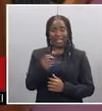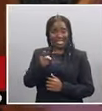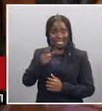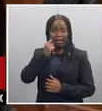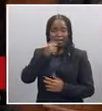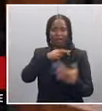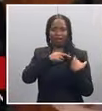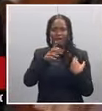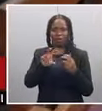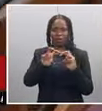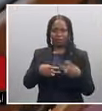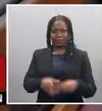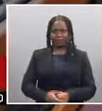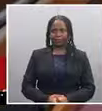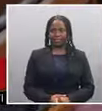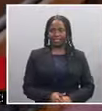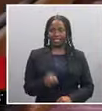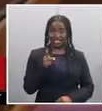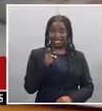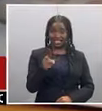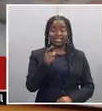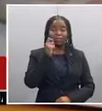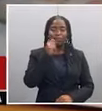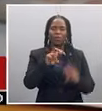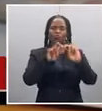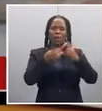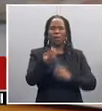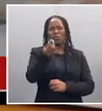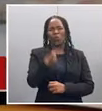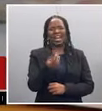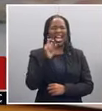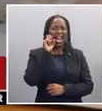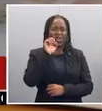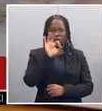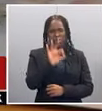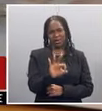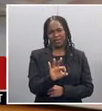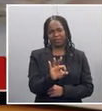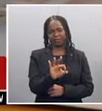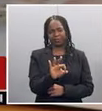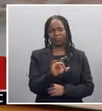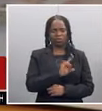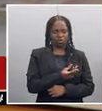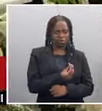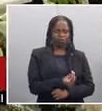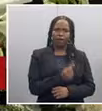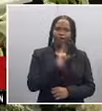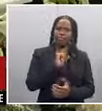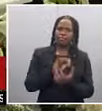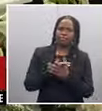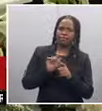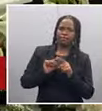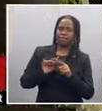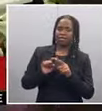Mortimer Saunders arrives to have his day in court, a man little Courtney Pieters had probably trusted with her life.